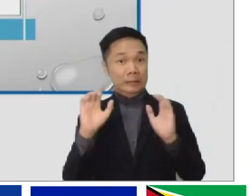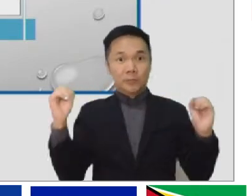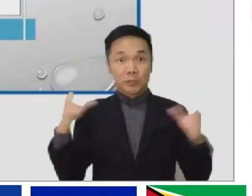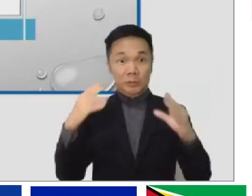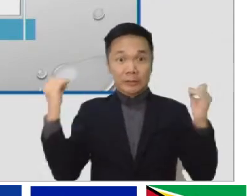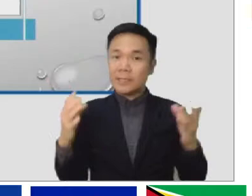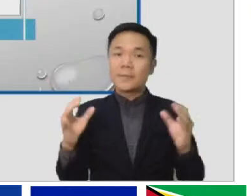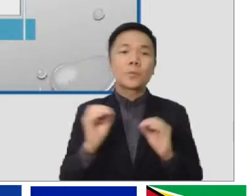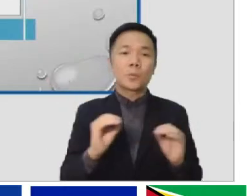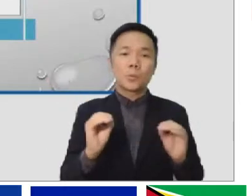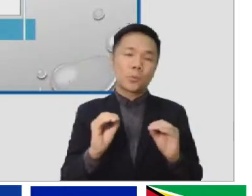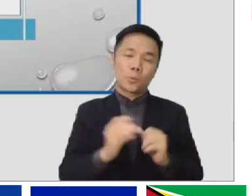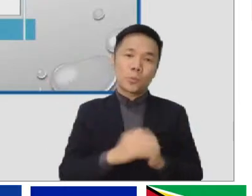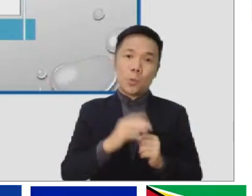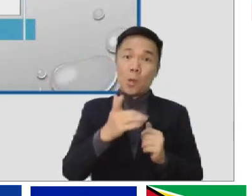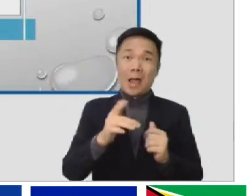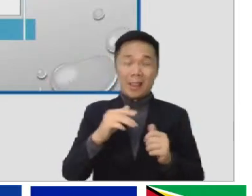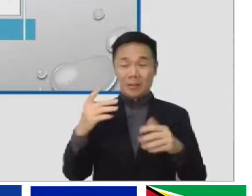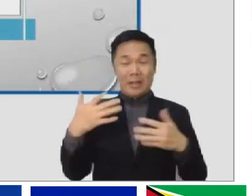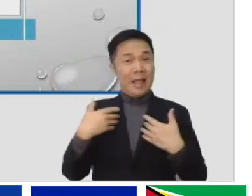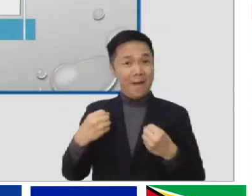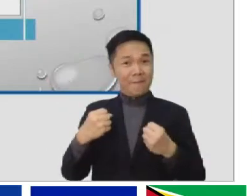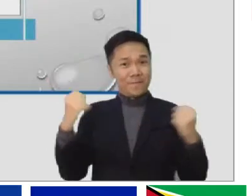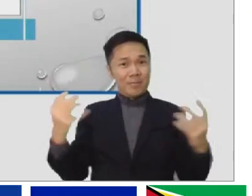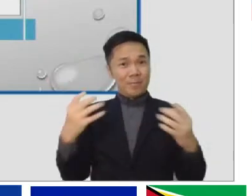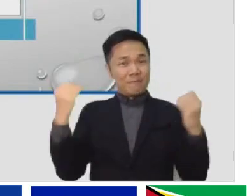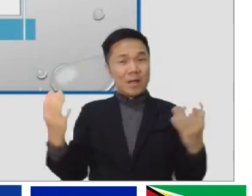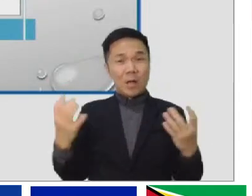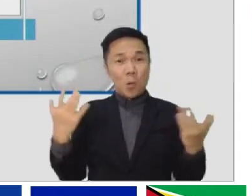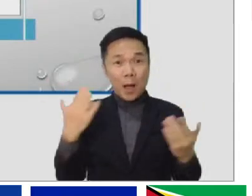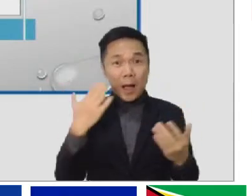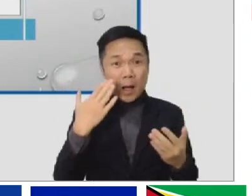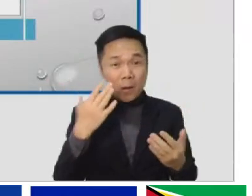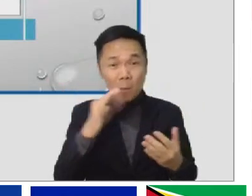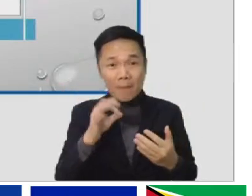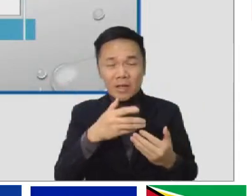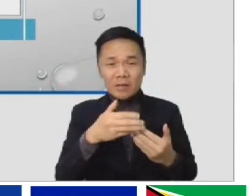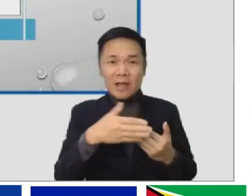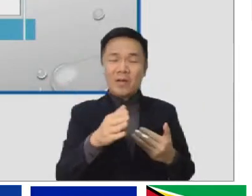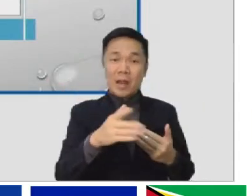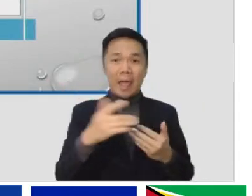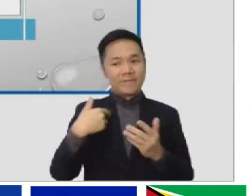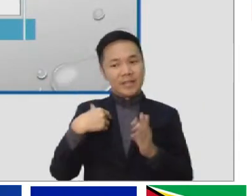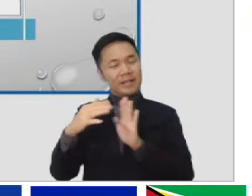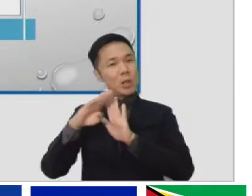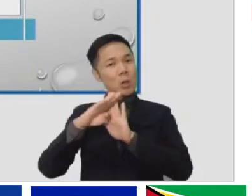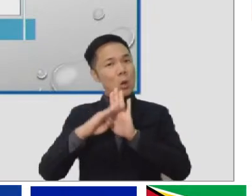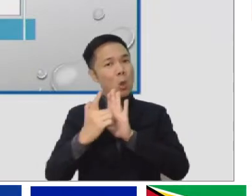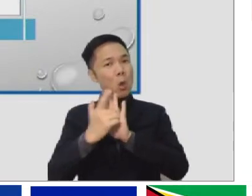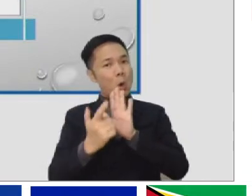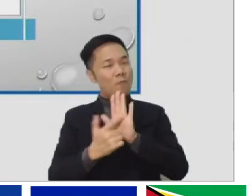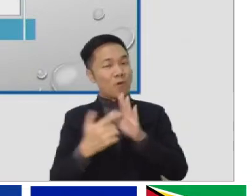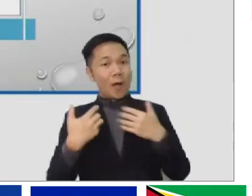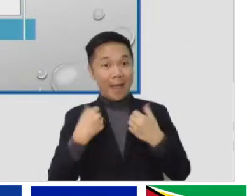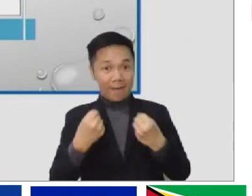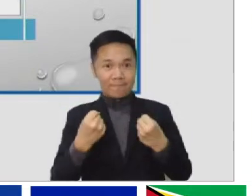declared, allowing for necessary amendments to the Public Health Act, which supported the response to the epidemic.